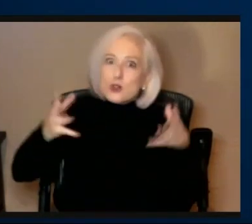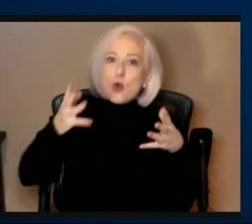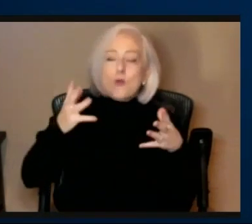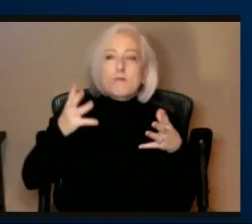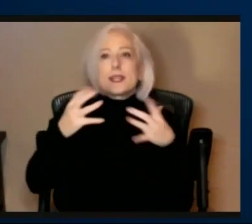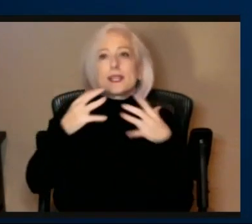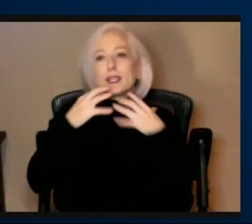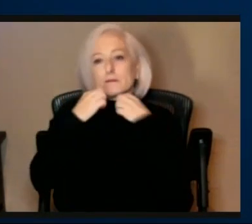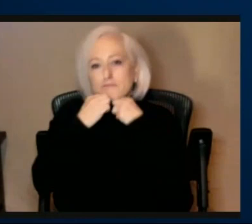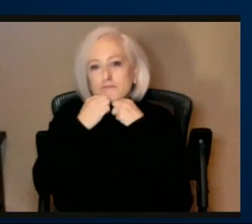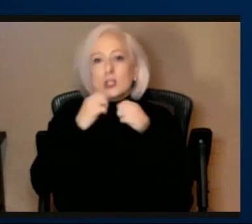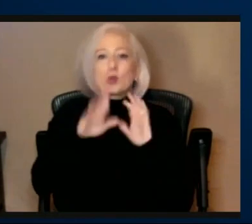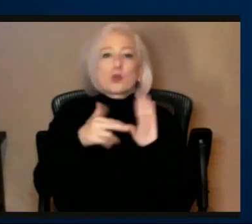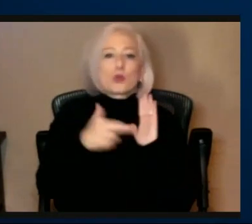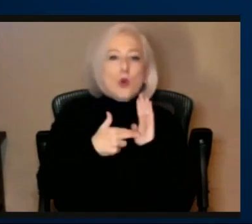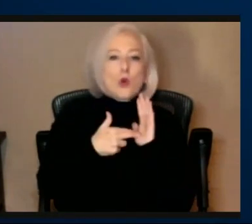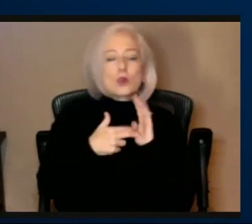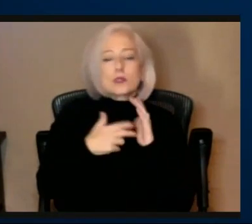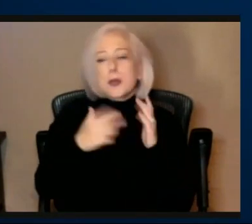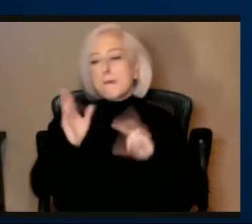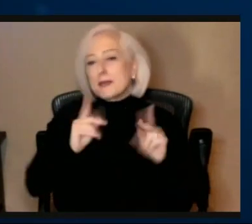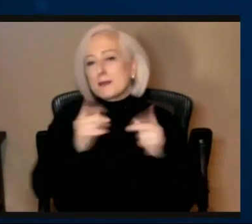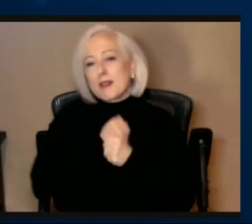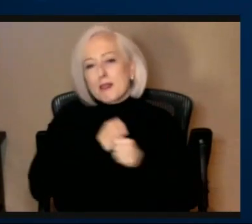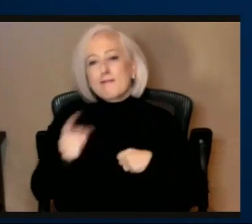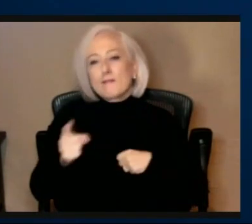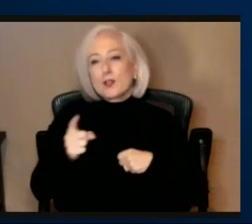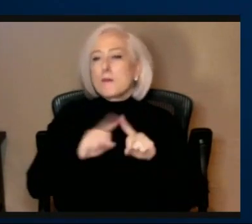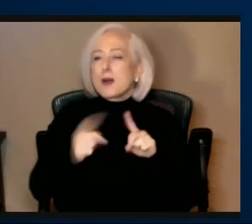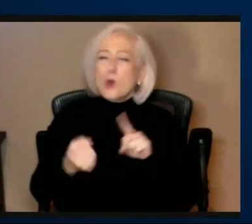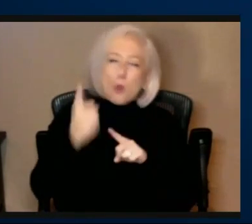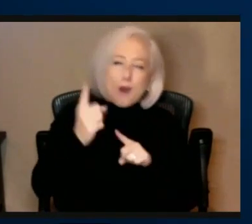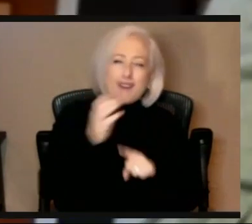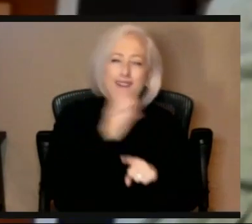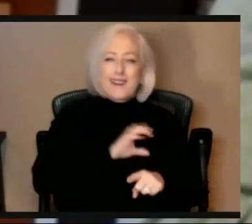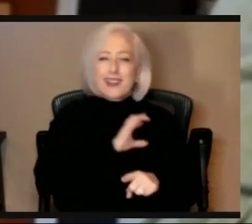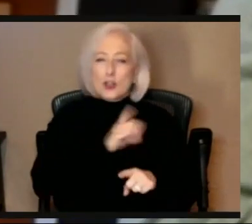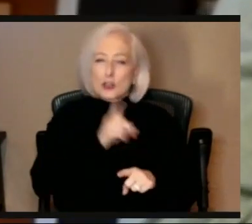you, but what would be the one that kind of sums you up?